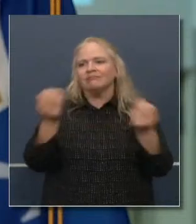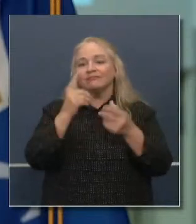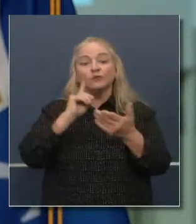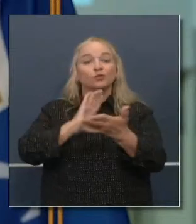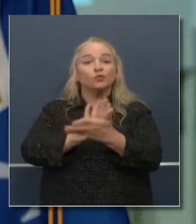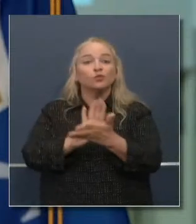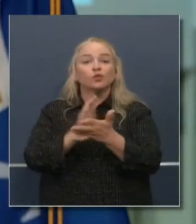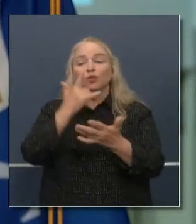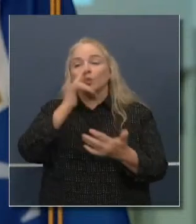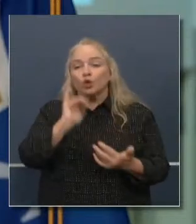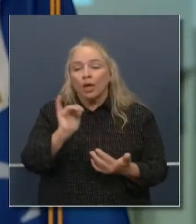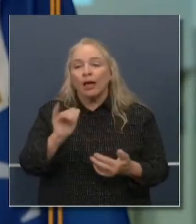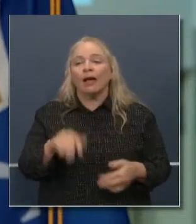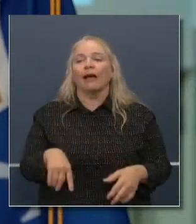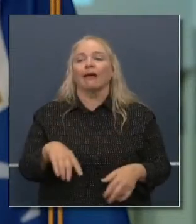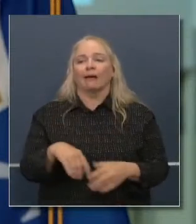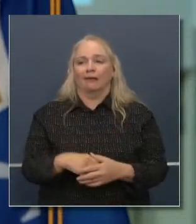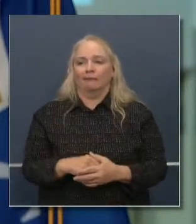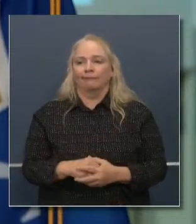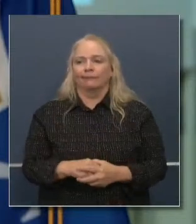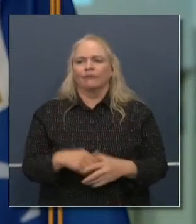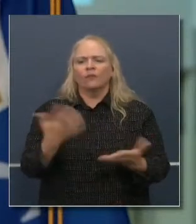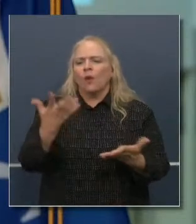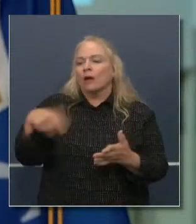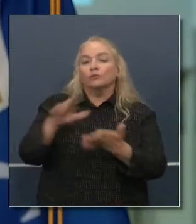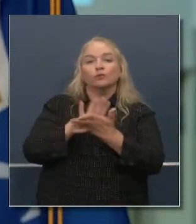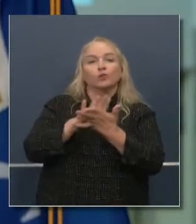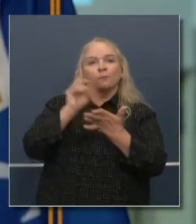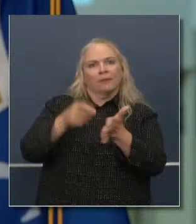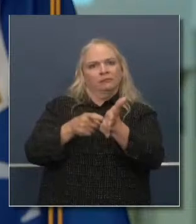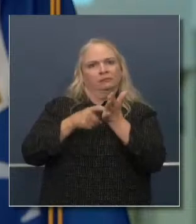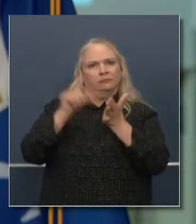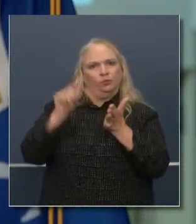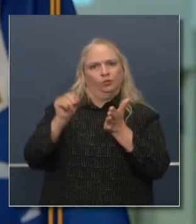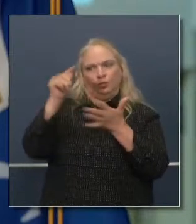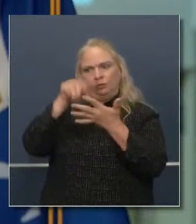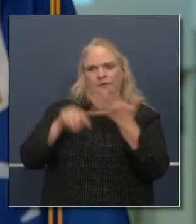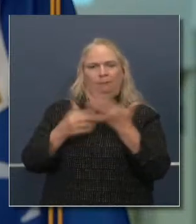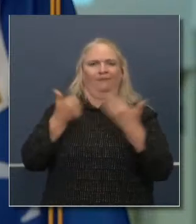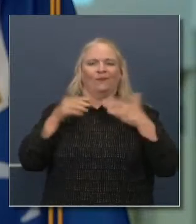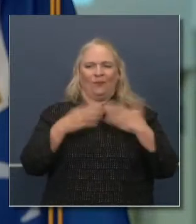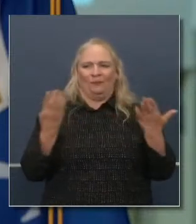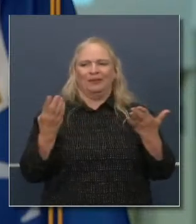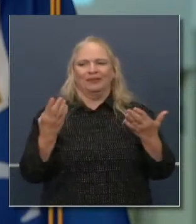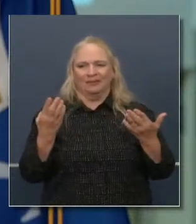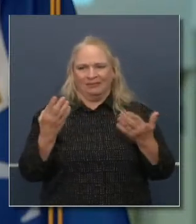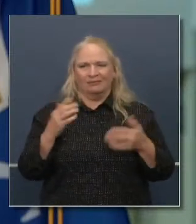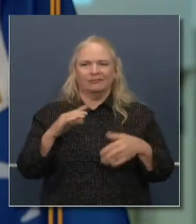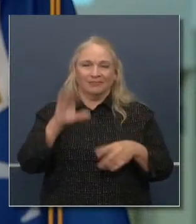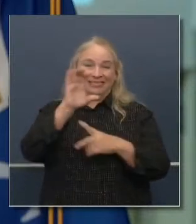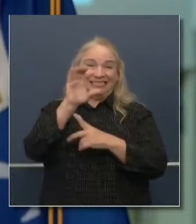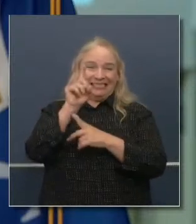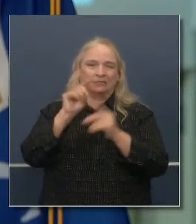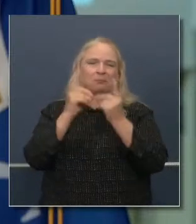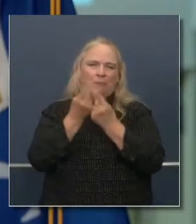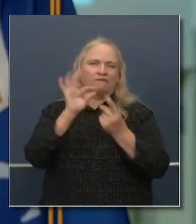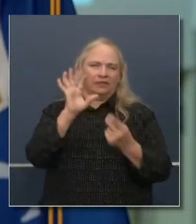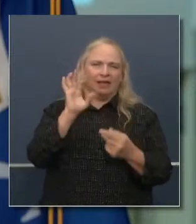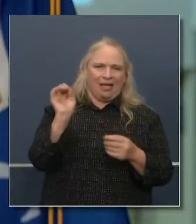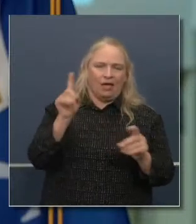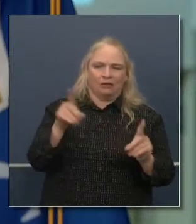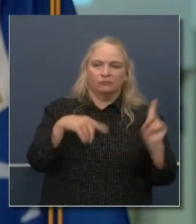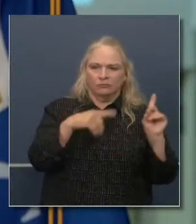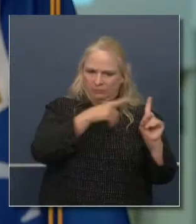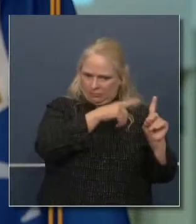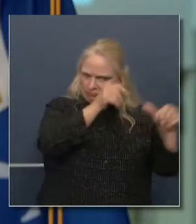Health. You'll see as well what CDE put out, California Department of Education put out as